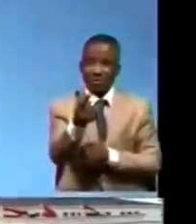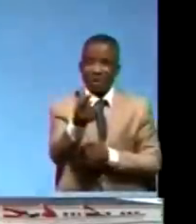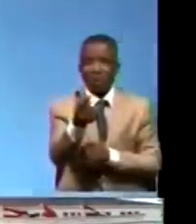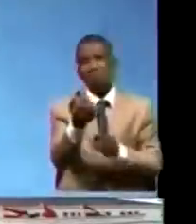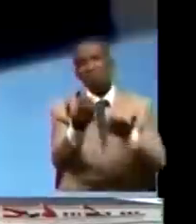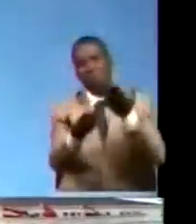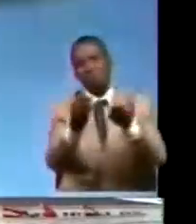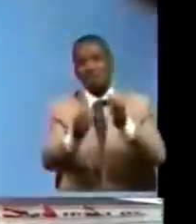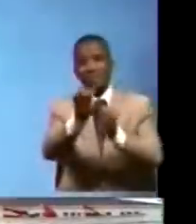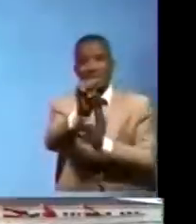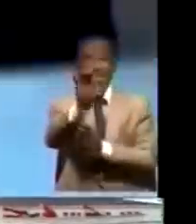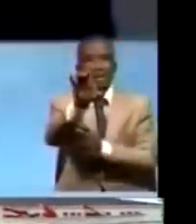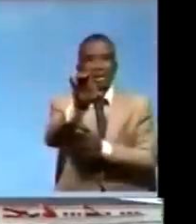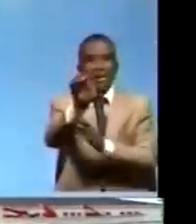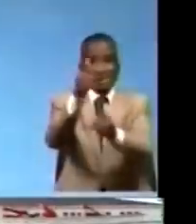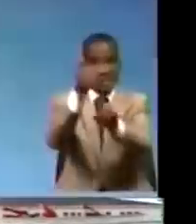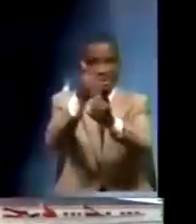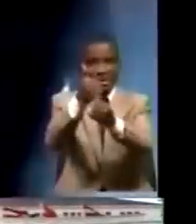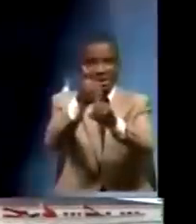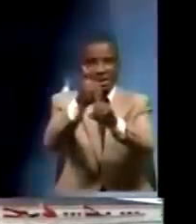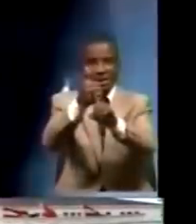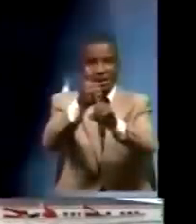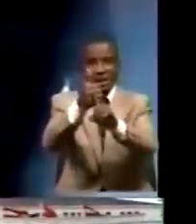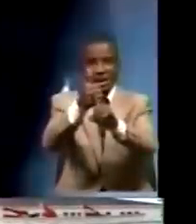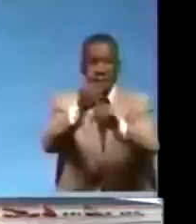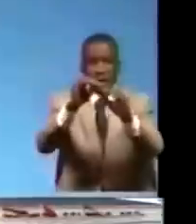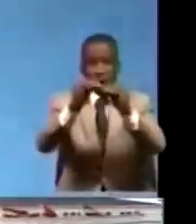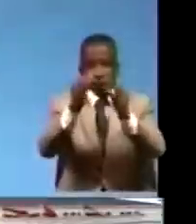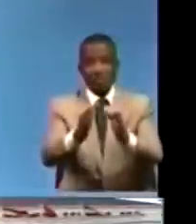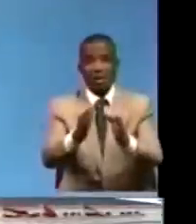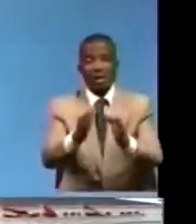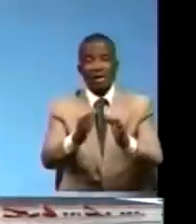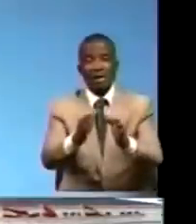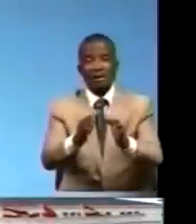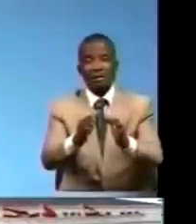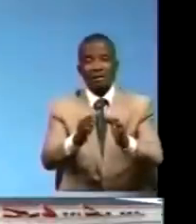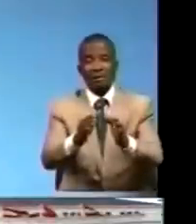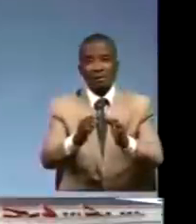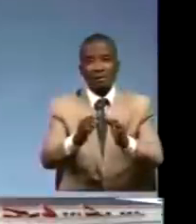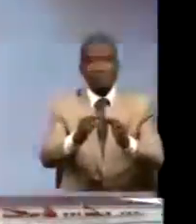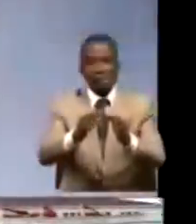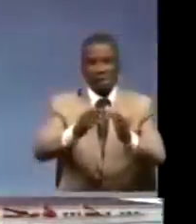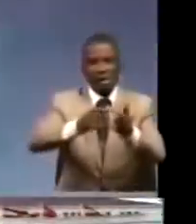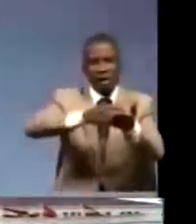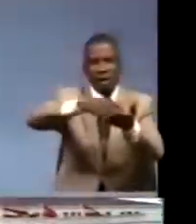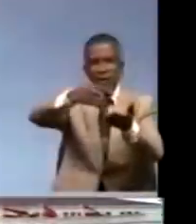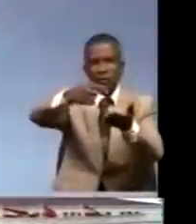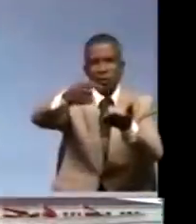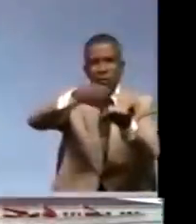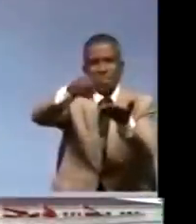even the EC's own officials certified various summary sheets in error.